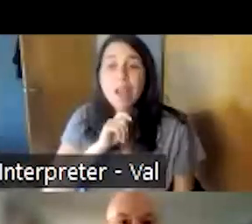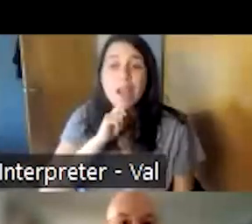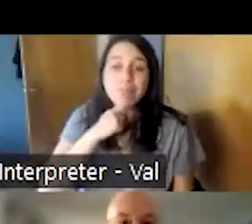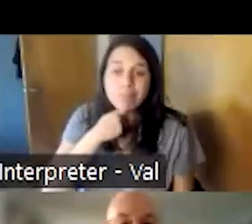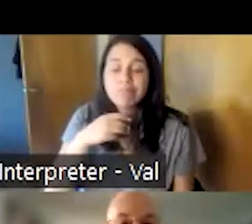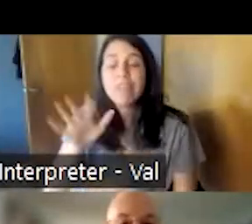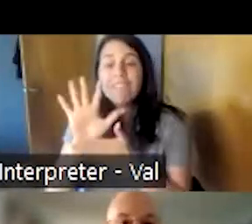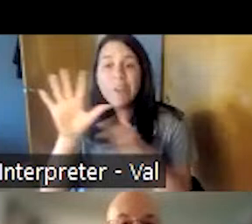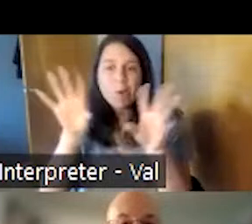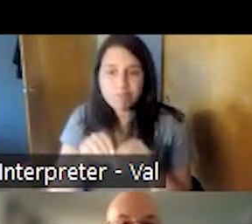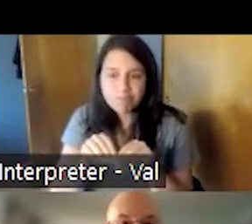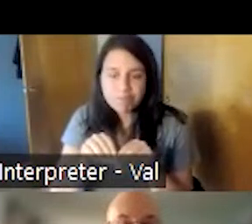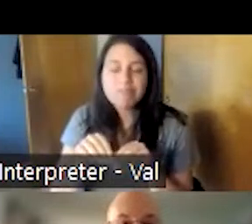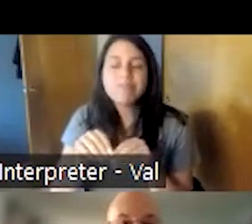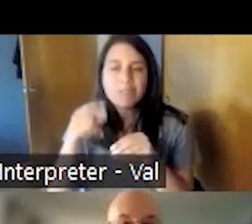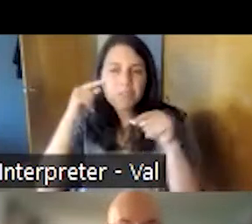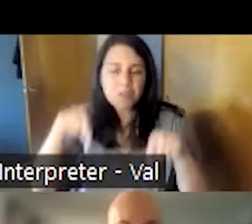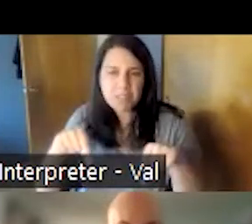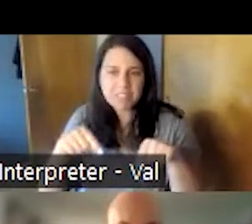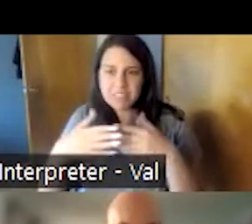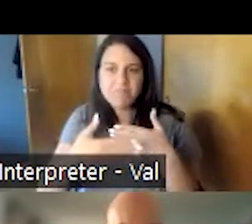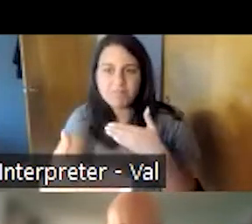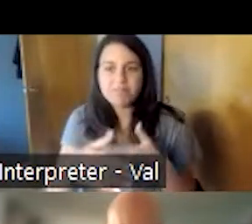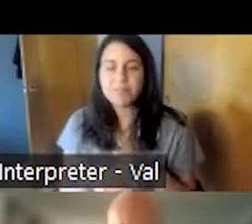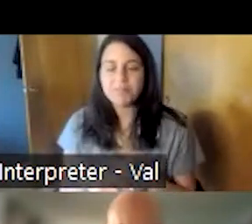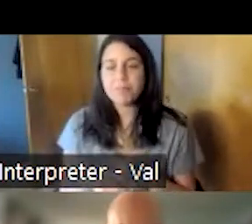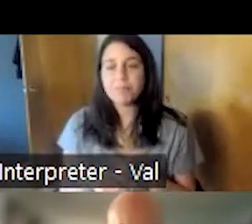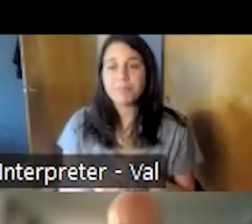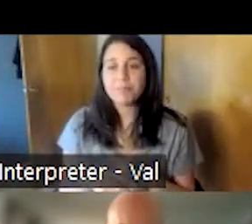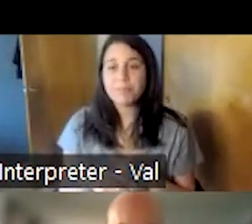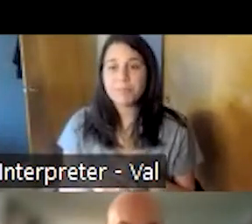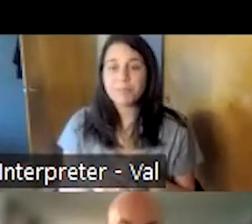and camera will be off for the duration of the session today.